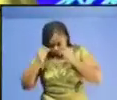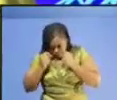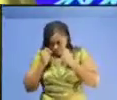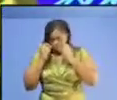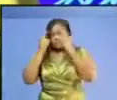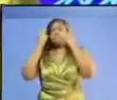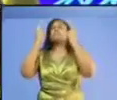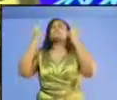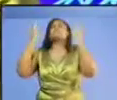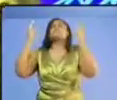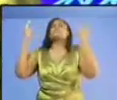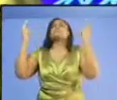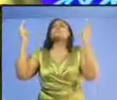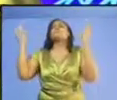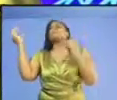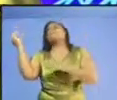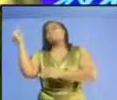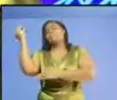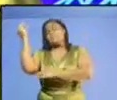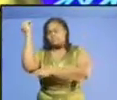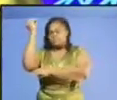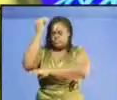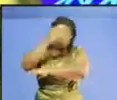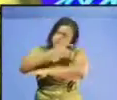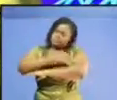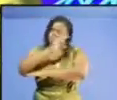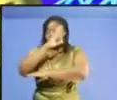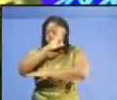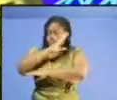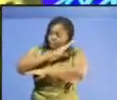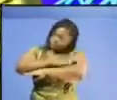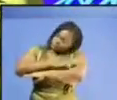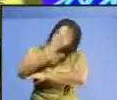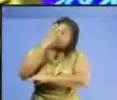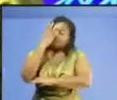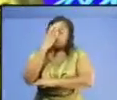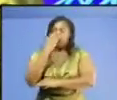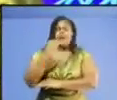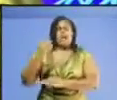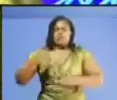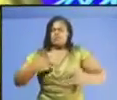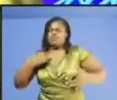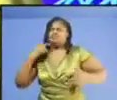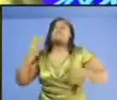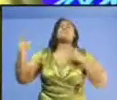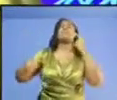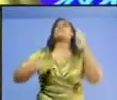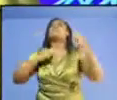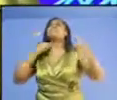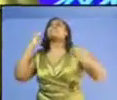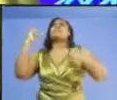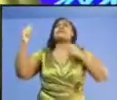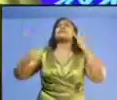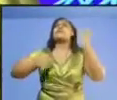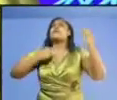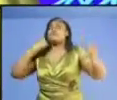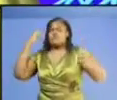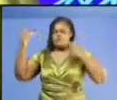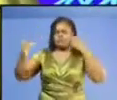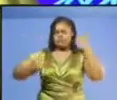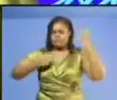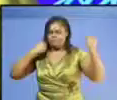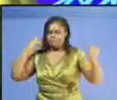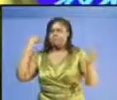up until I lay my head, oh, I will sing of